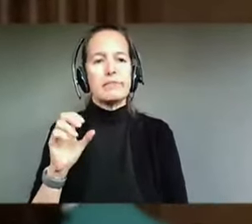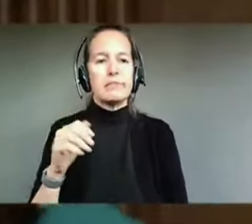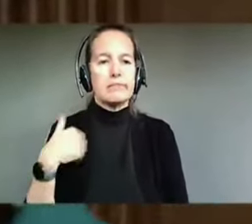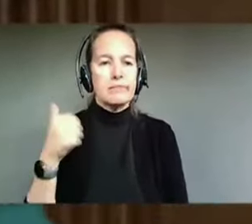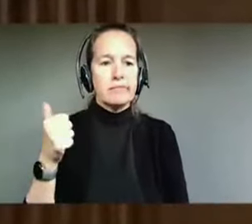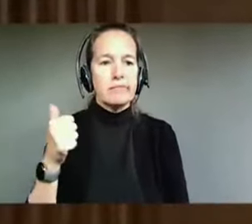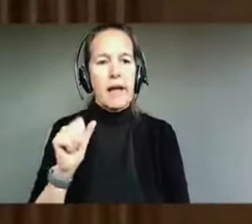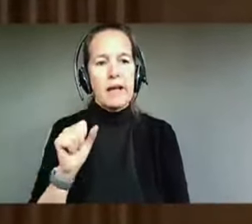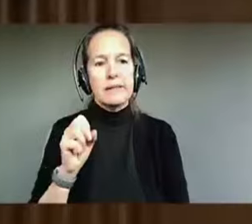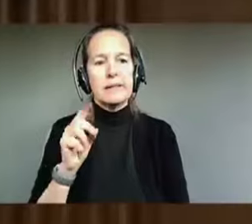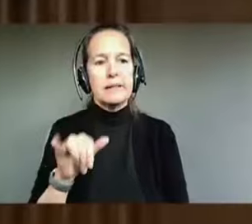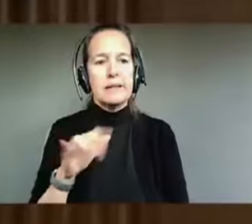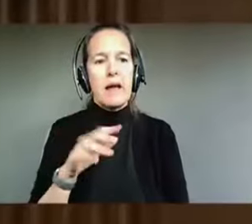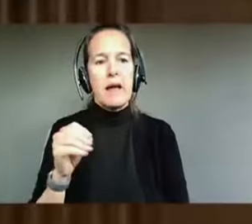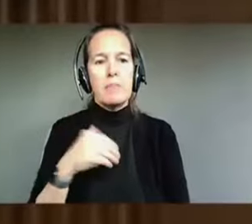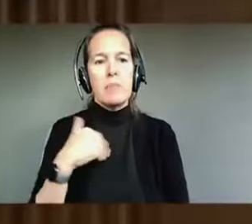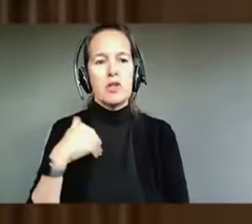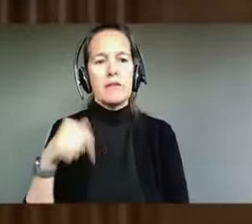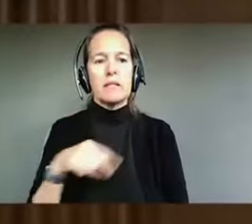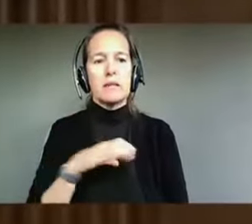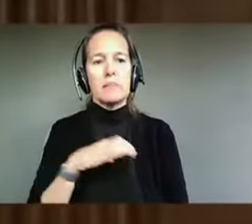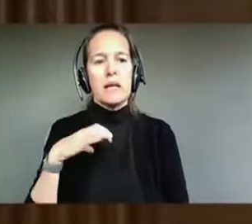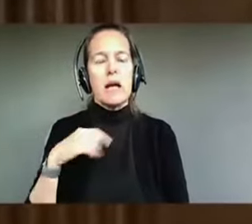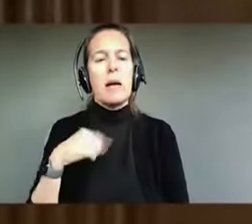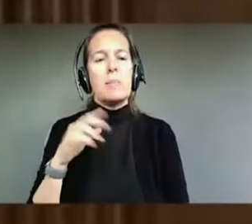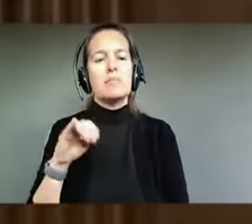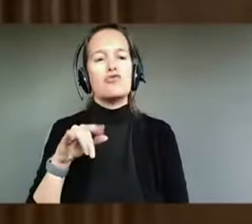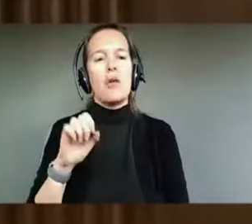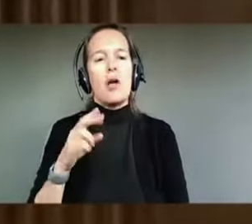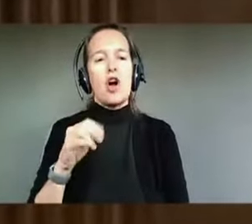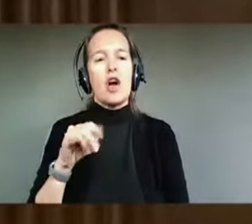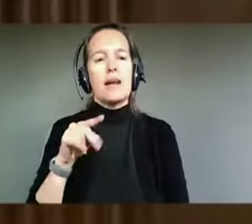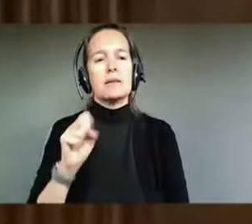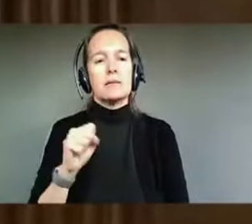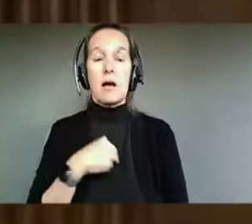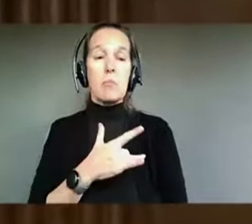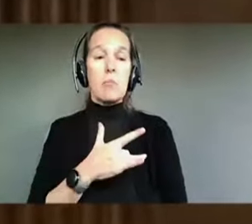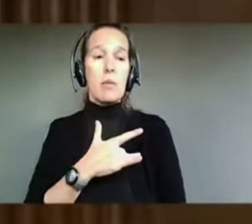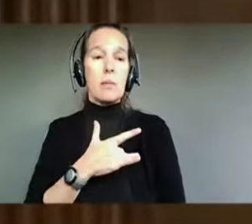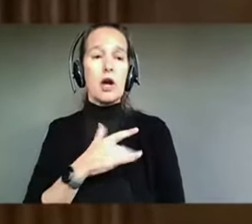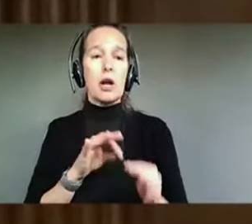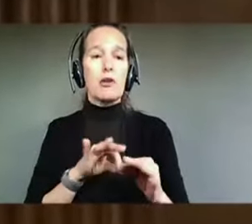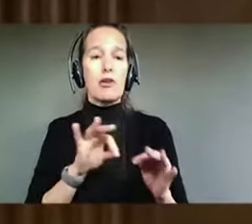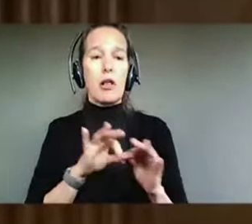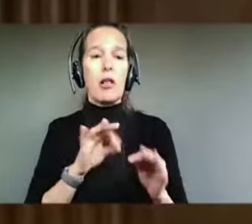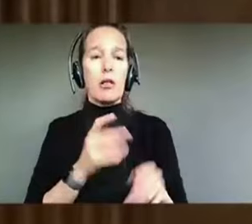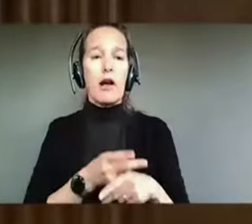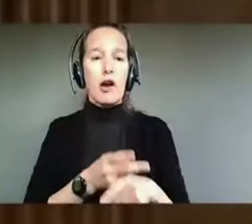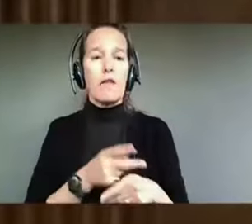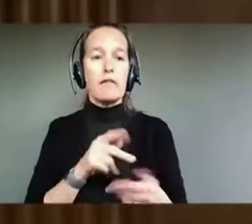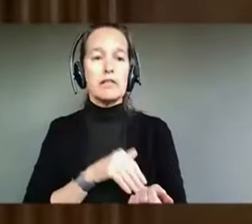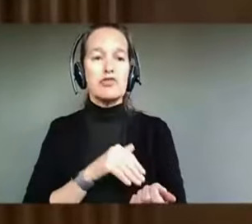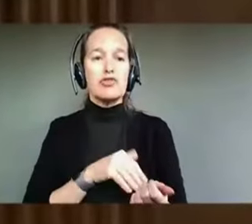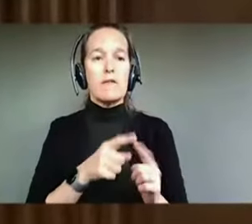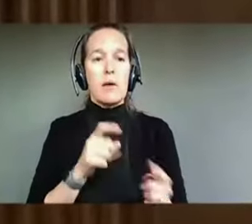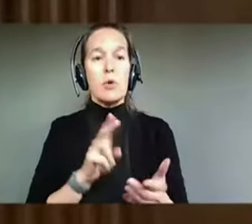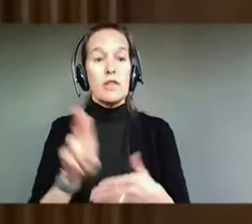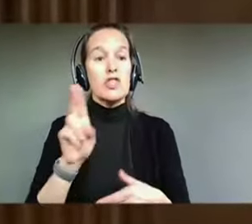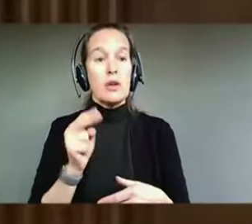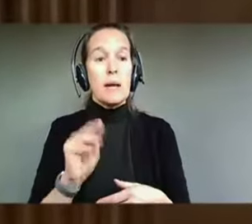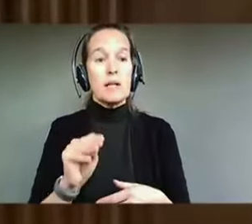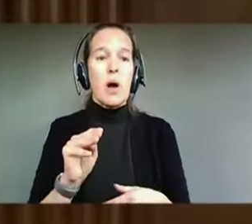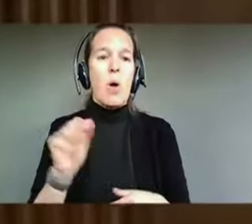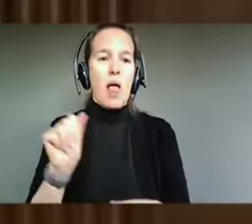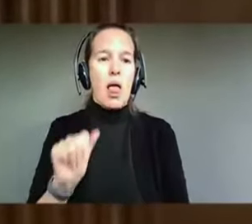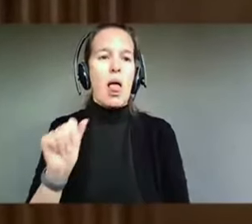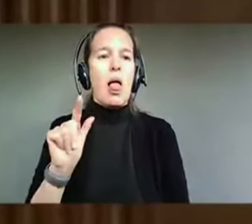of this committee. My name is Michelle Harkins, and I am a pulmonary critical care physician from the University of New Mexico in Albuquerque. I'm